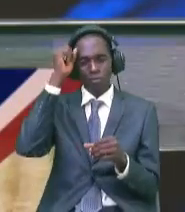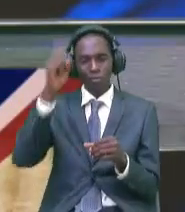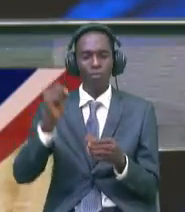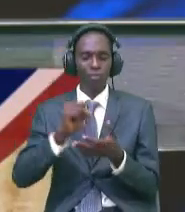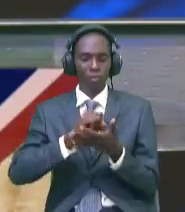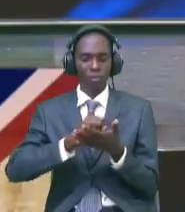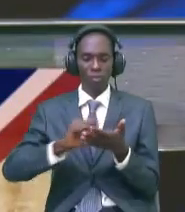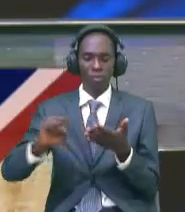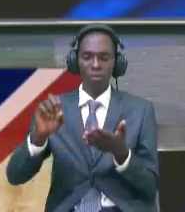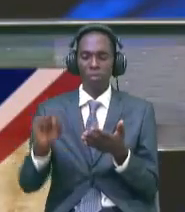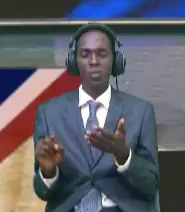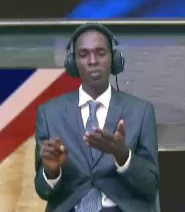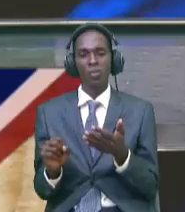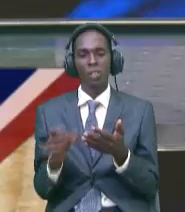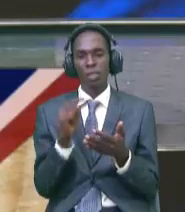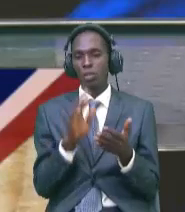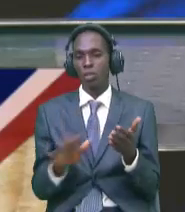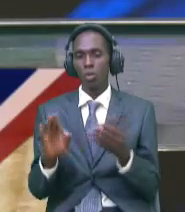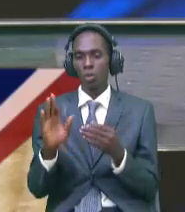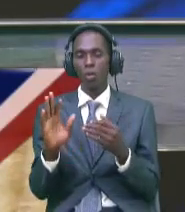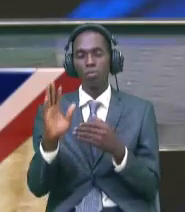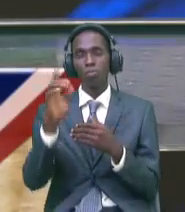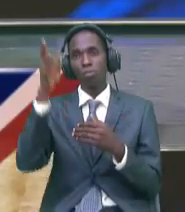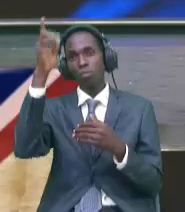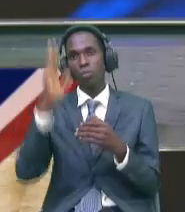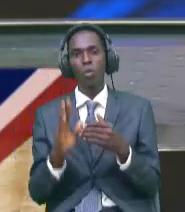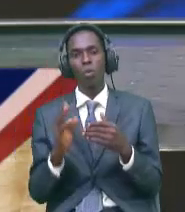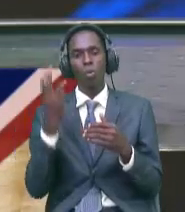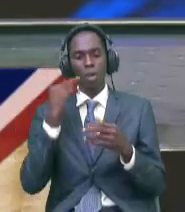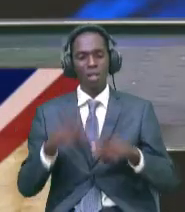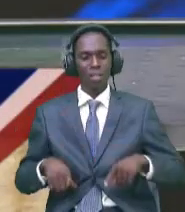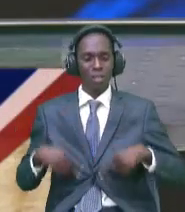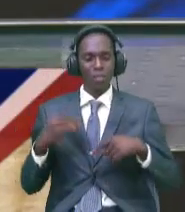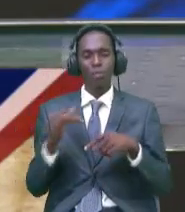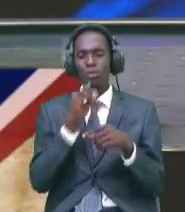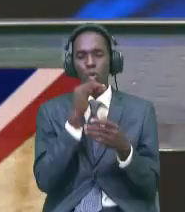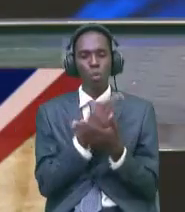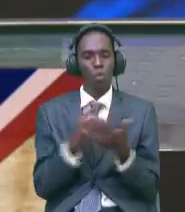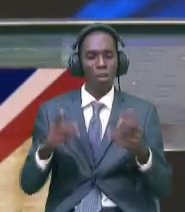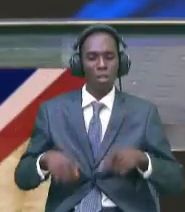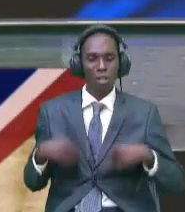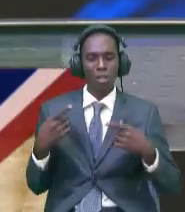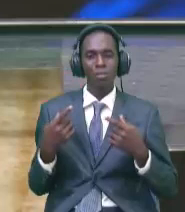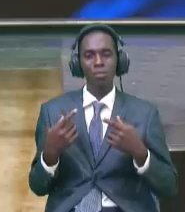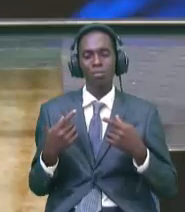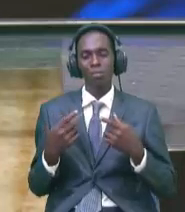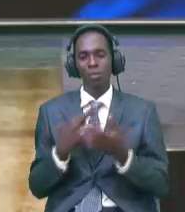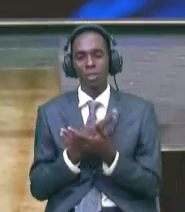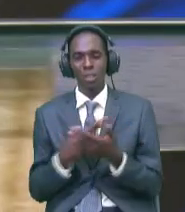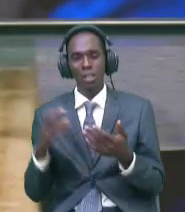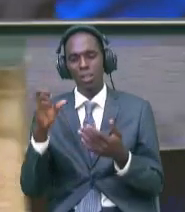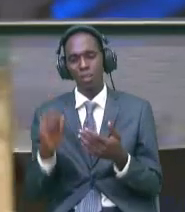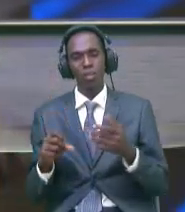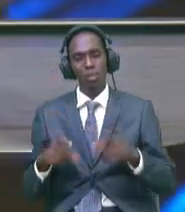saints, the children of God who are living saintly life, holy life, righteous life, a